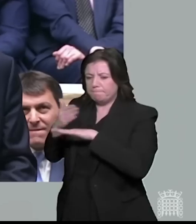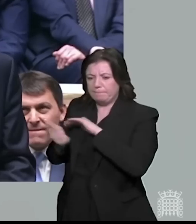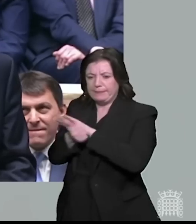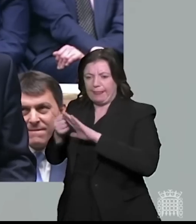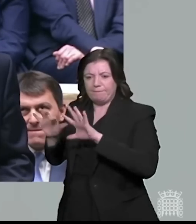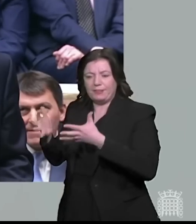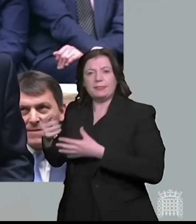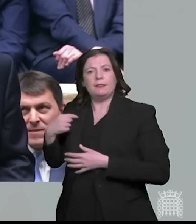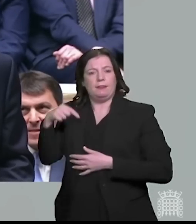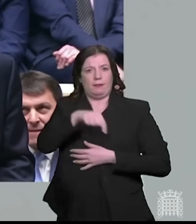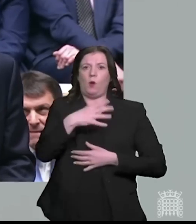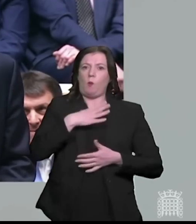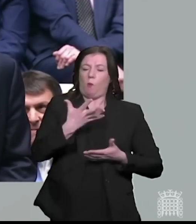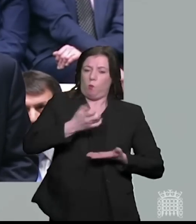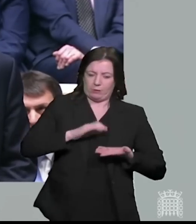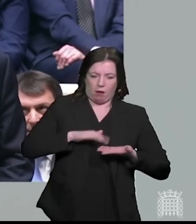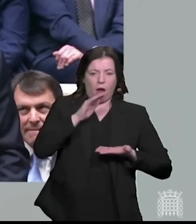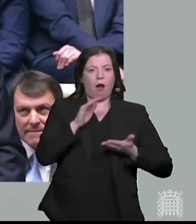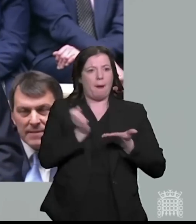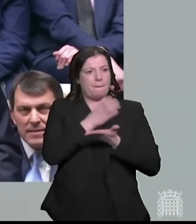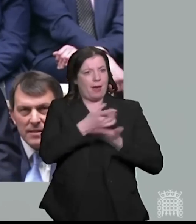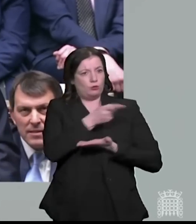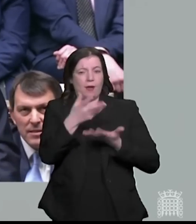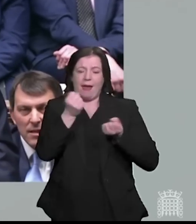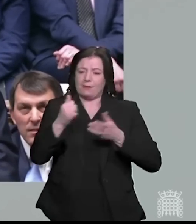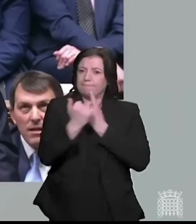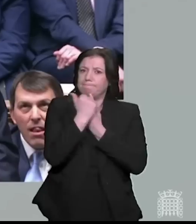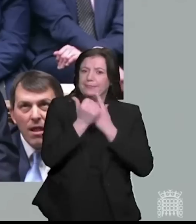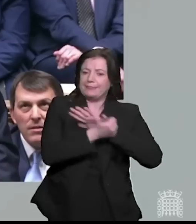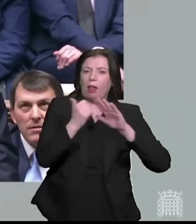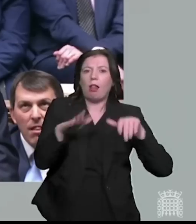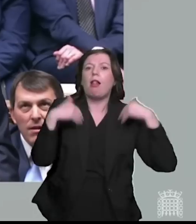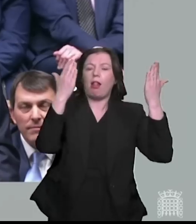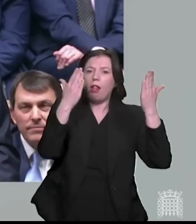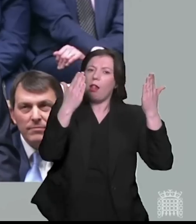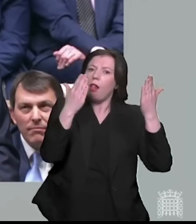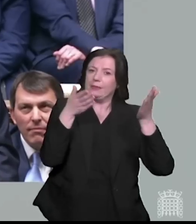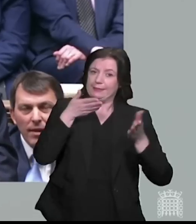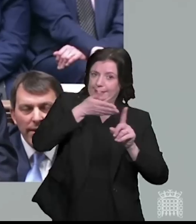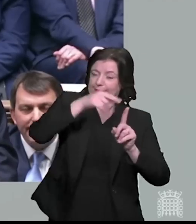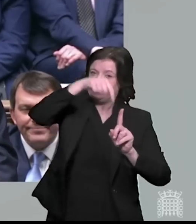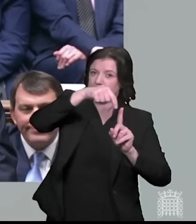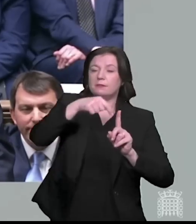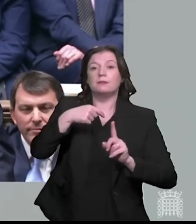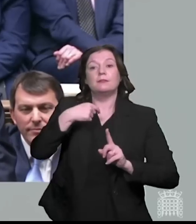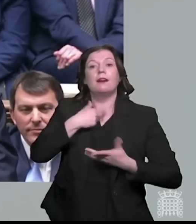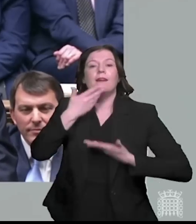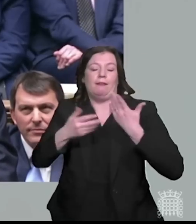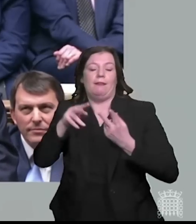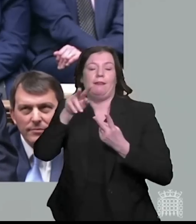based on high wages and high skills. Today, we show how we will deliver that with